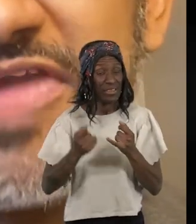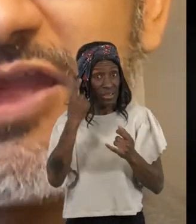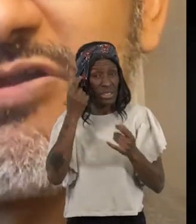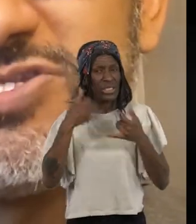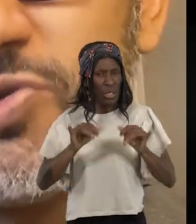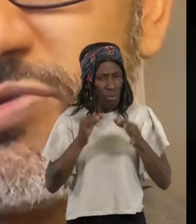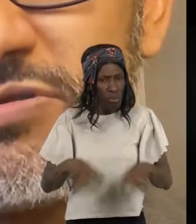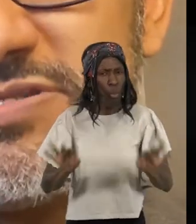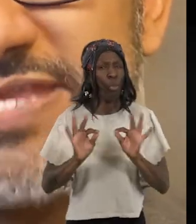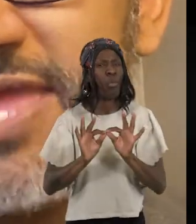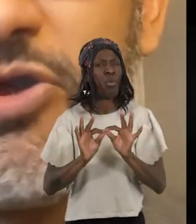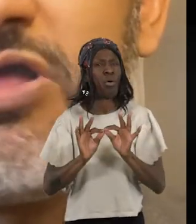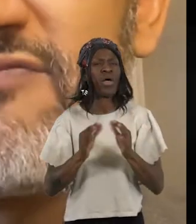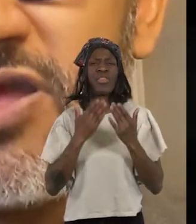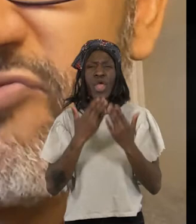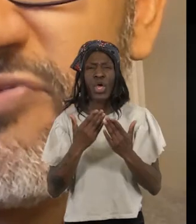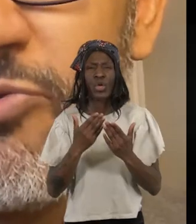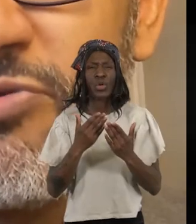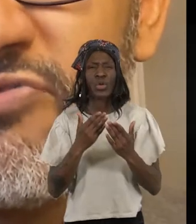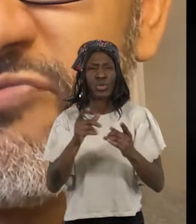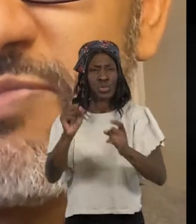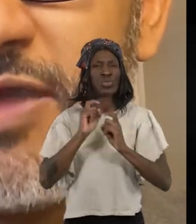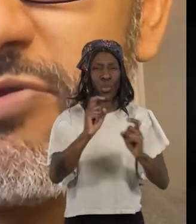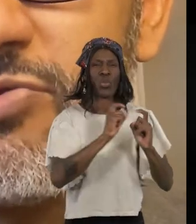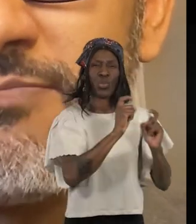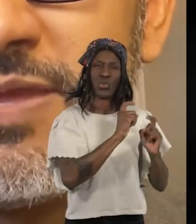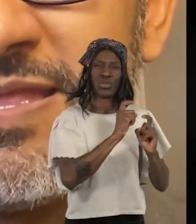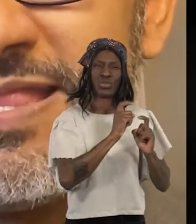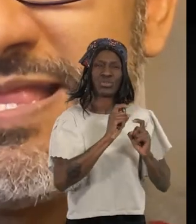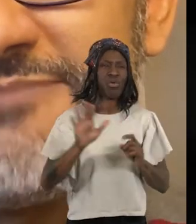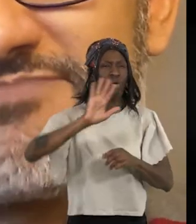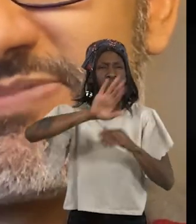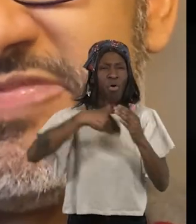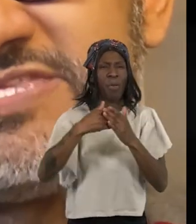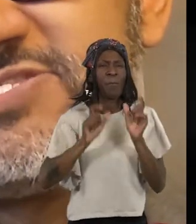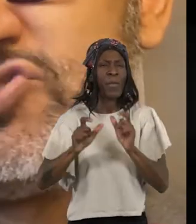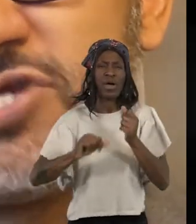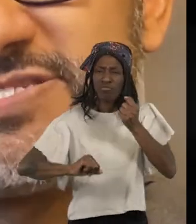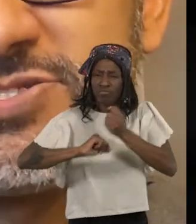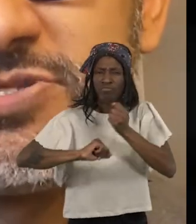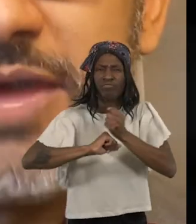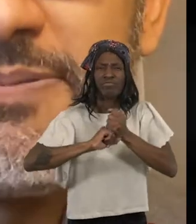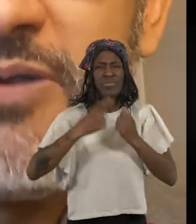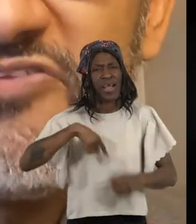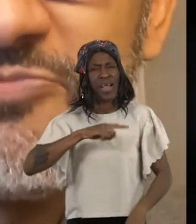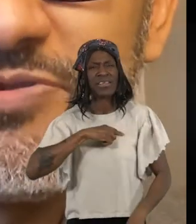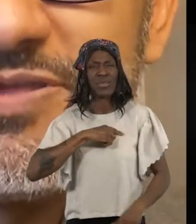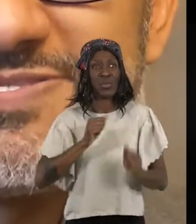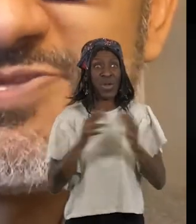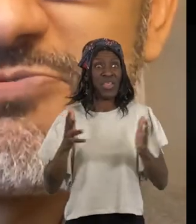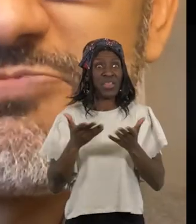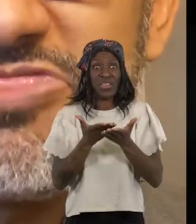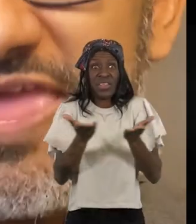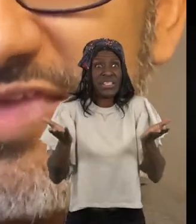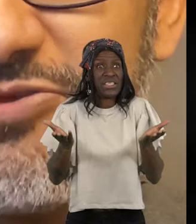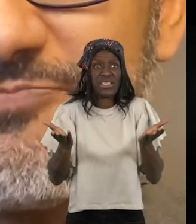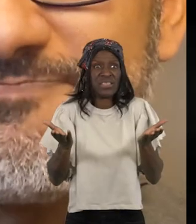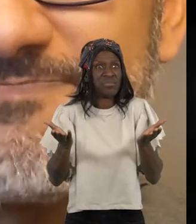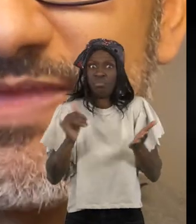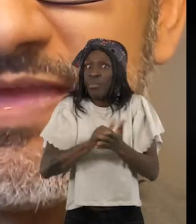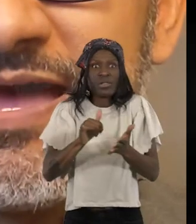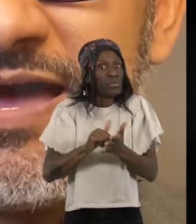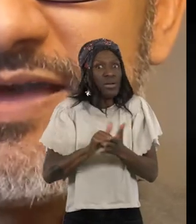want to thank our donors and all of our other supporters without whom this just could not be possible. So thank